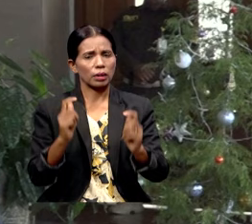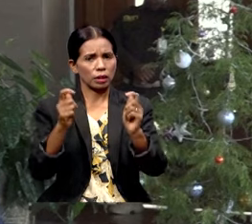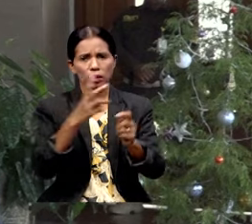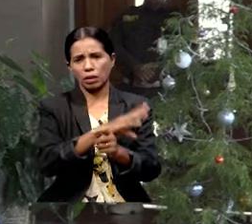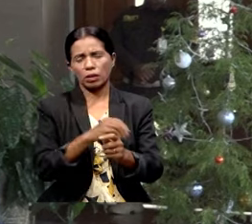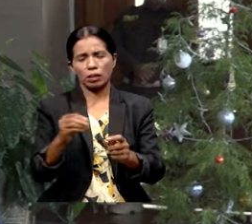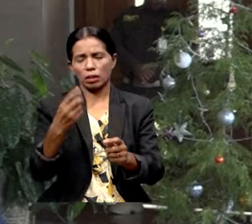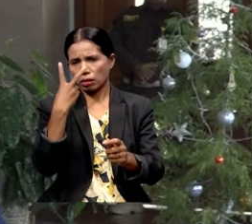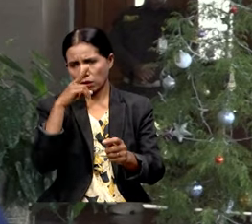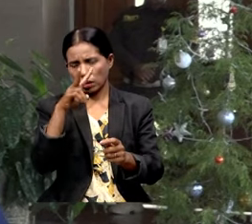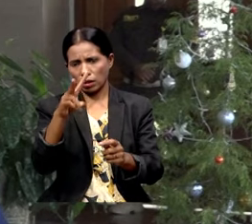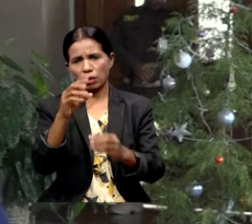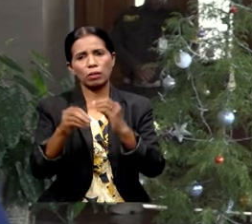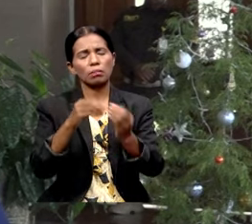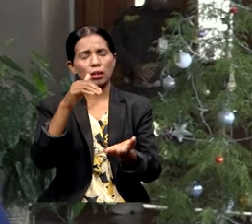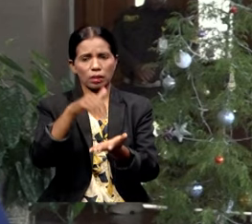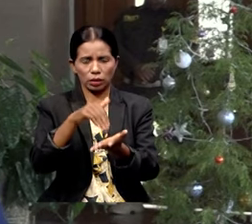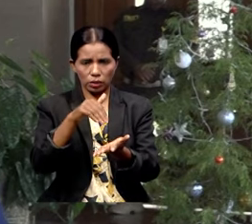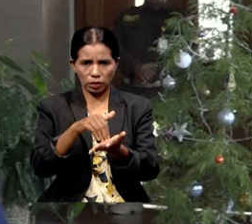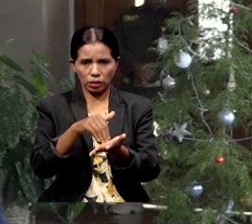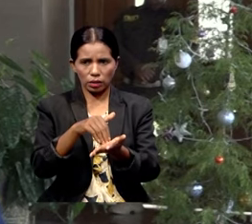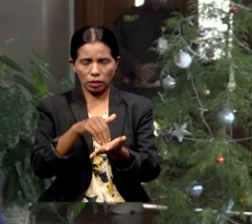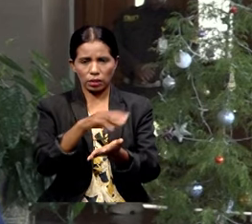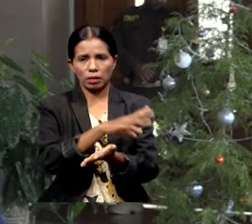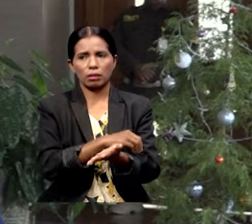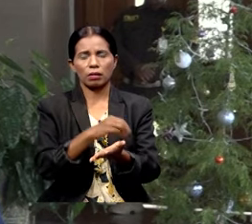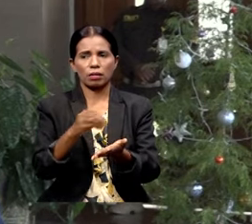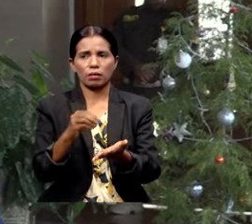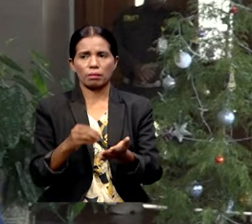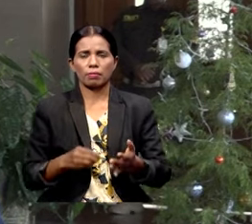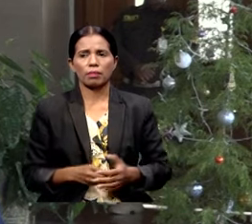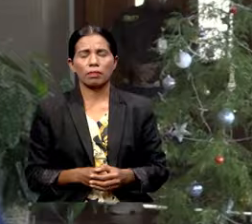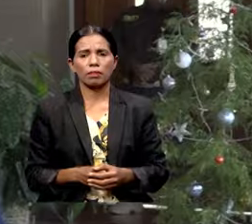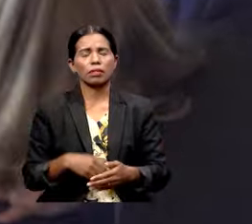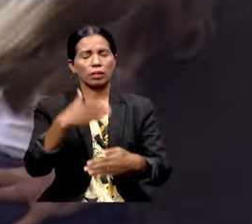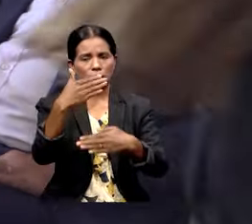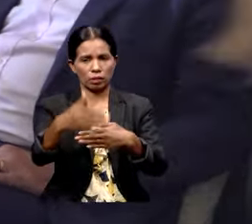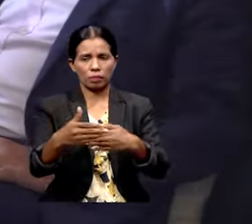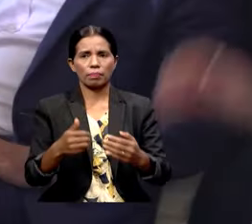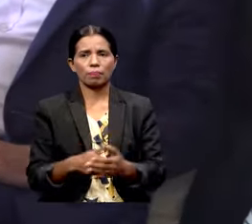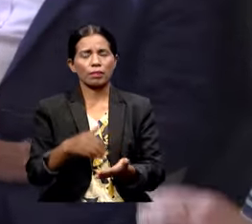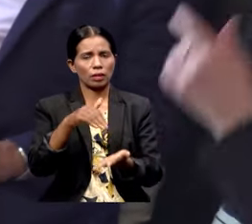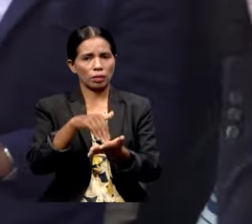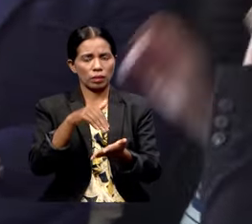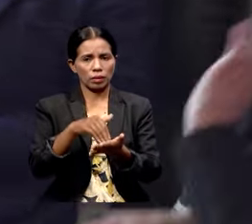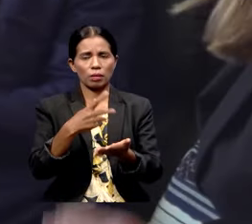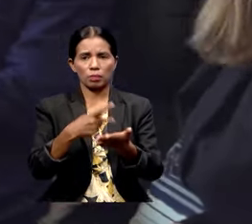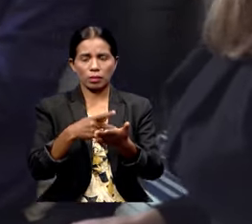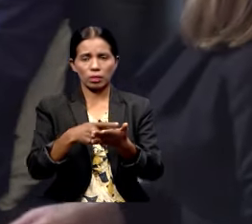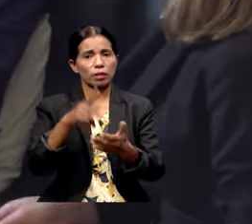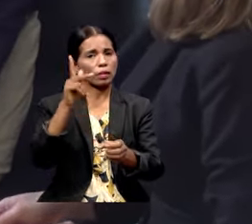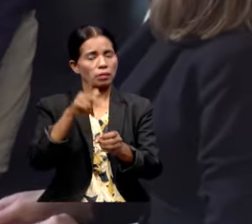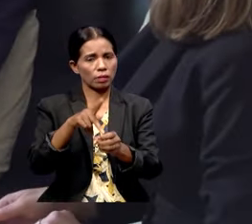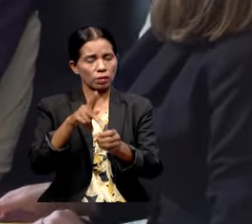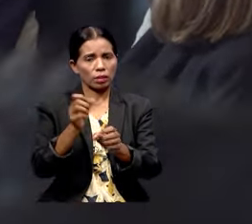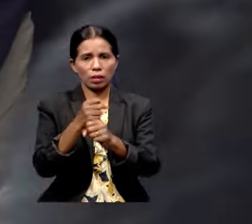is a contemporary study examining the conditions right now. And that's why we're waiting. Estudo viabilidade do projeto Greater Sunrise